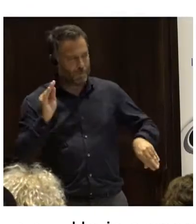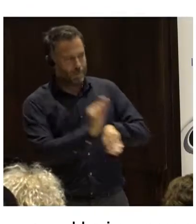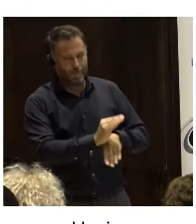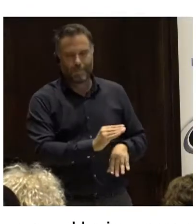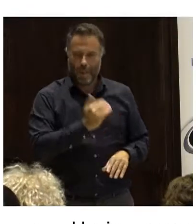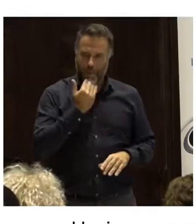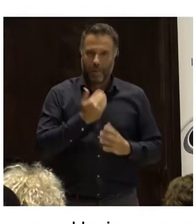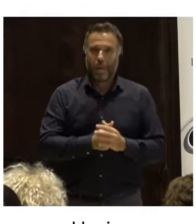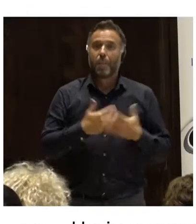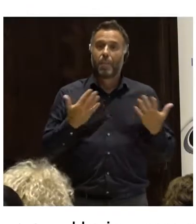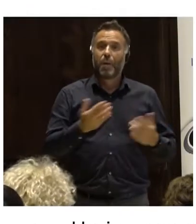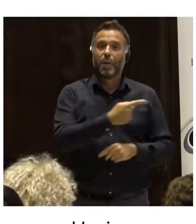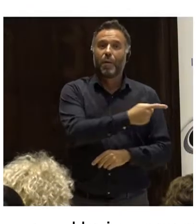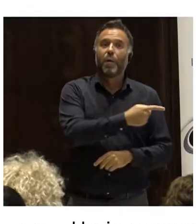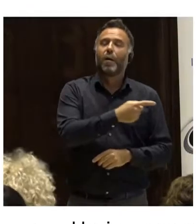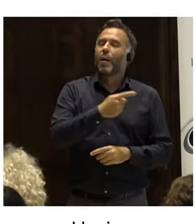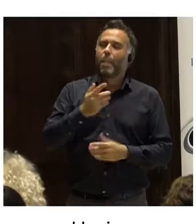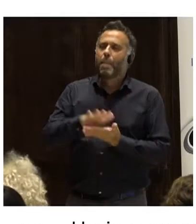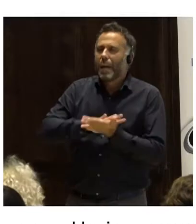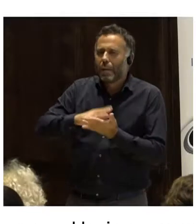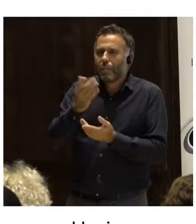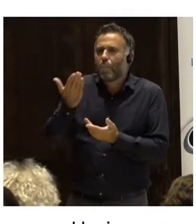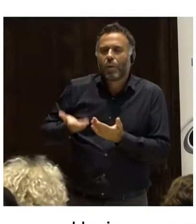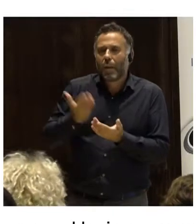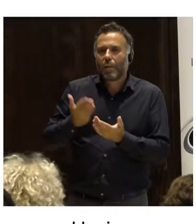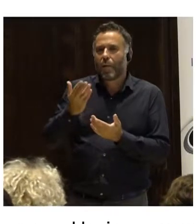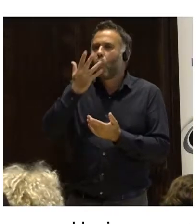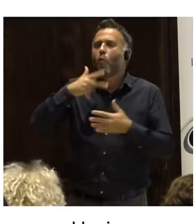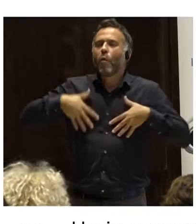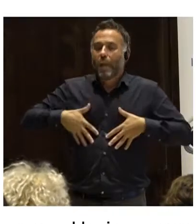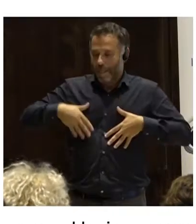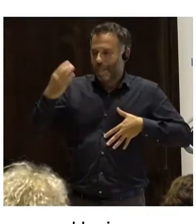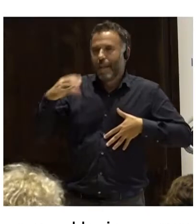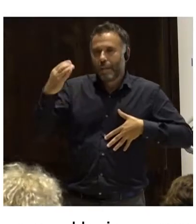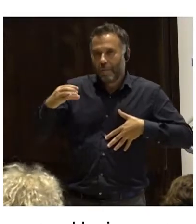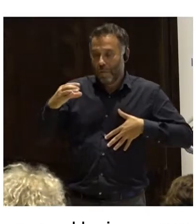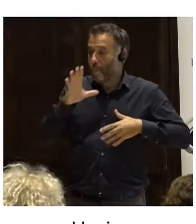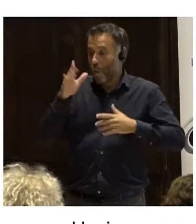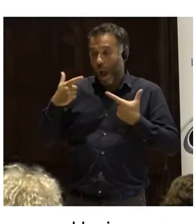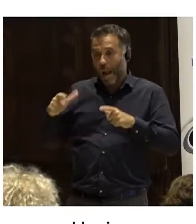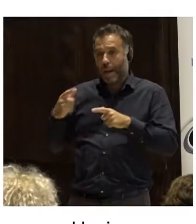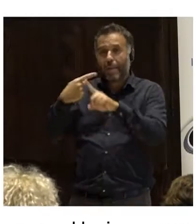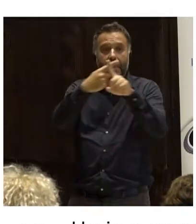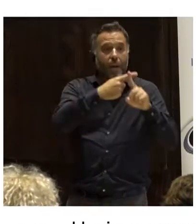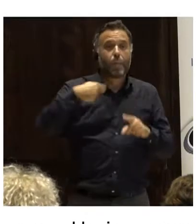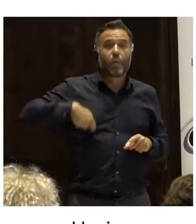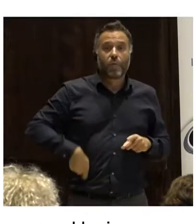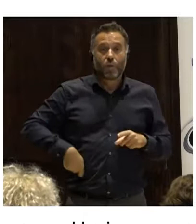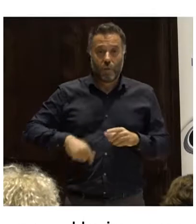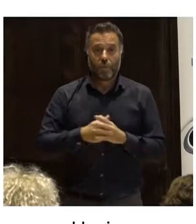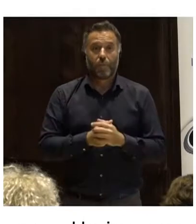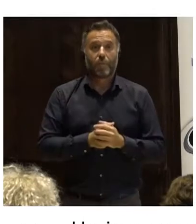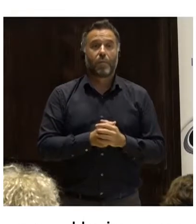this. This is an interdisciplinary area. As you can see, both me and Kim